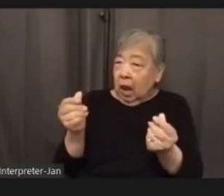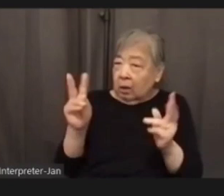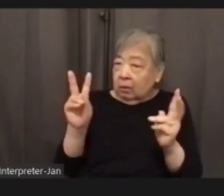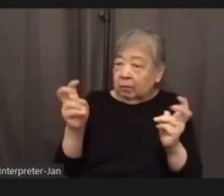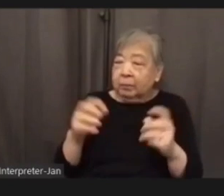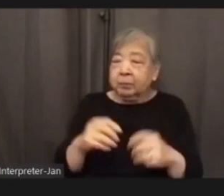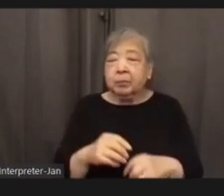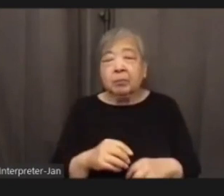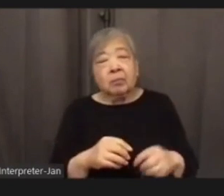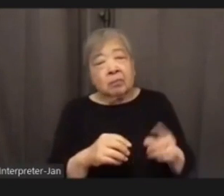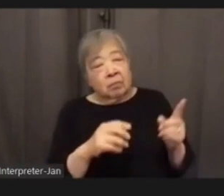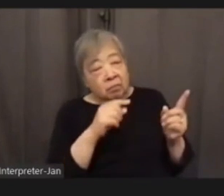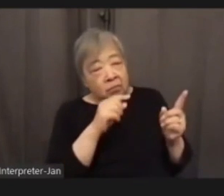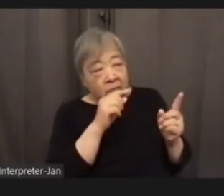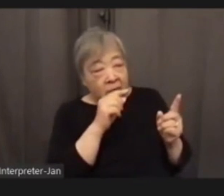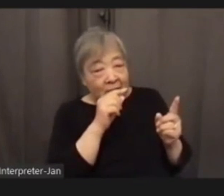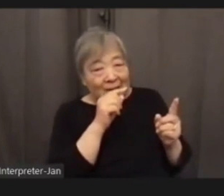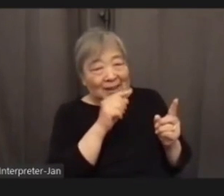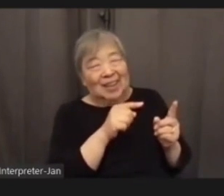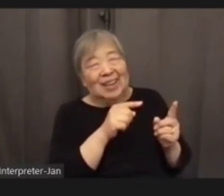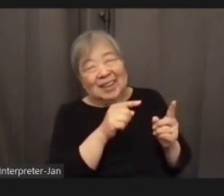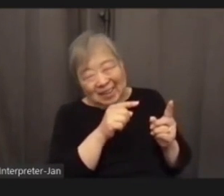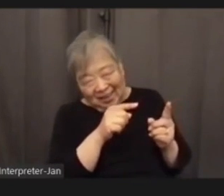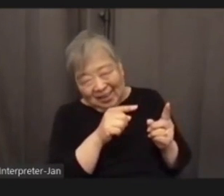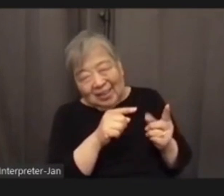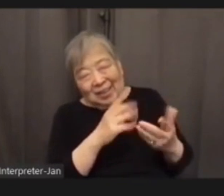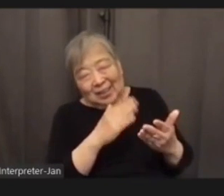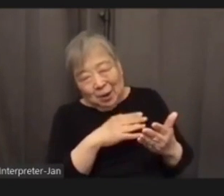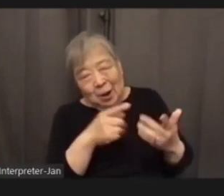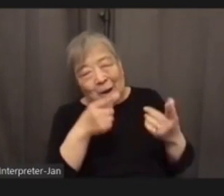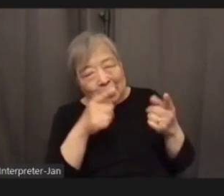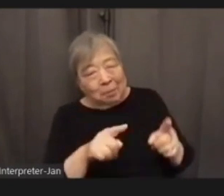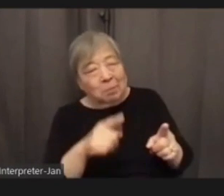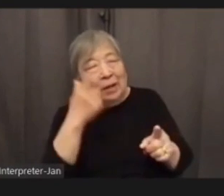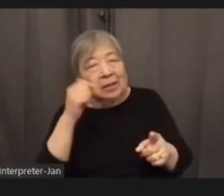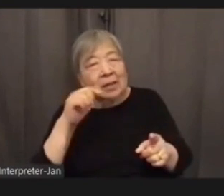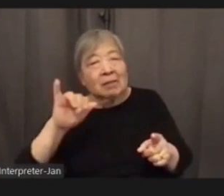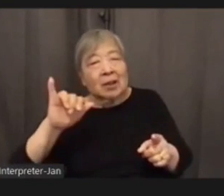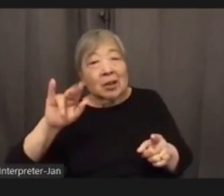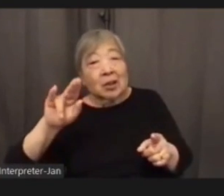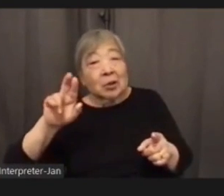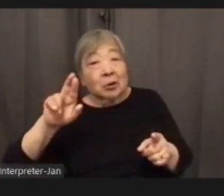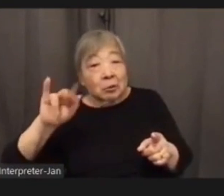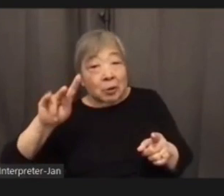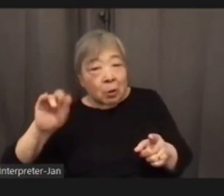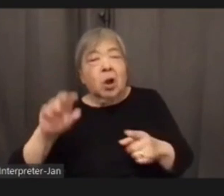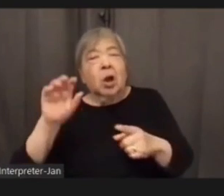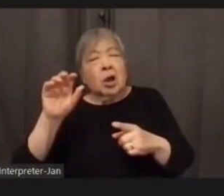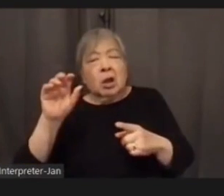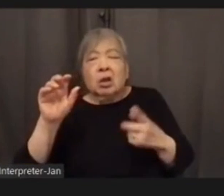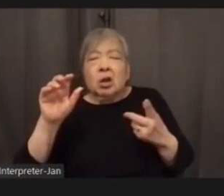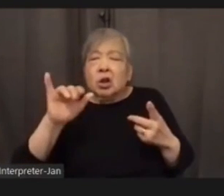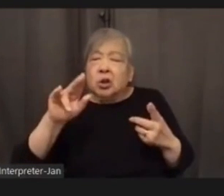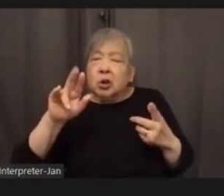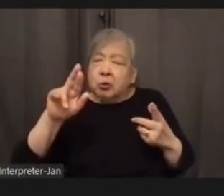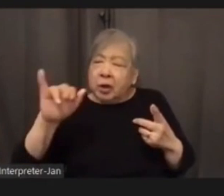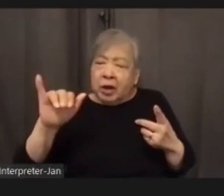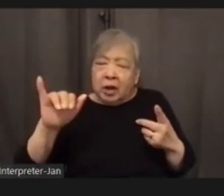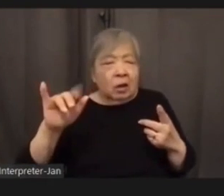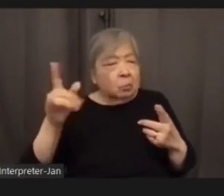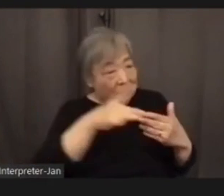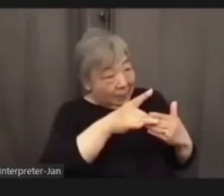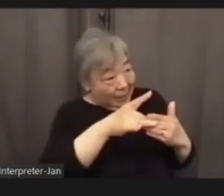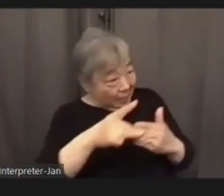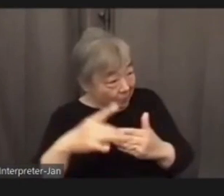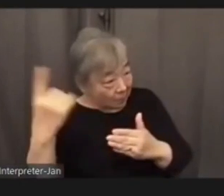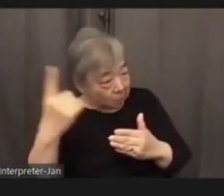came about because of Yuri Kochiyama, basically. And when Yuri would take you someplace, you never knew where you were going to go,